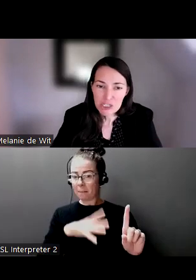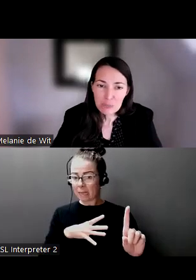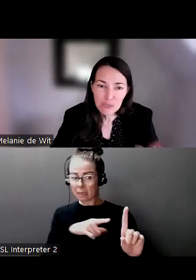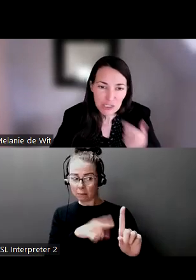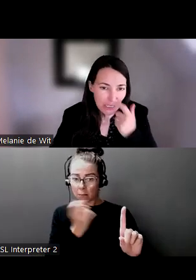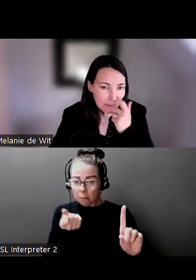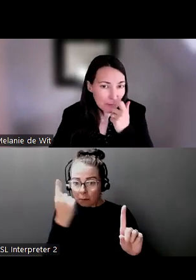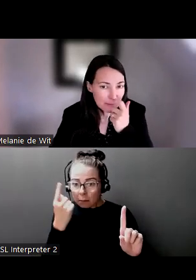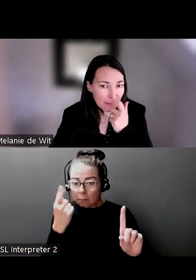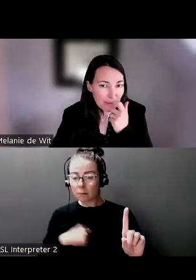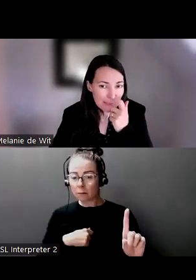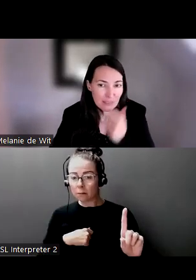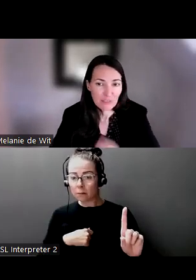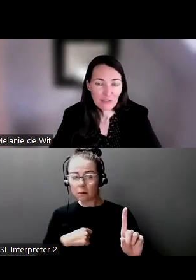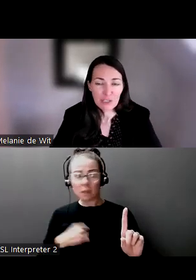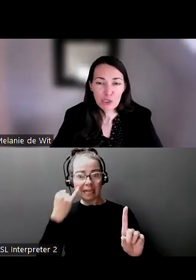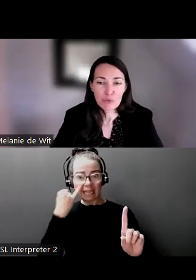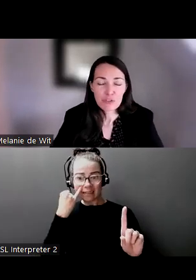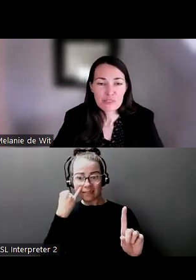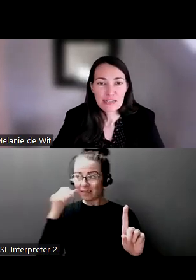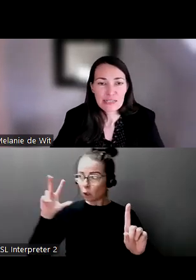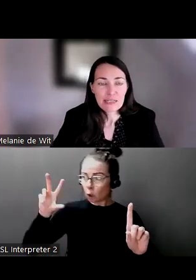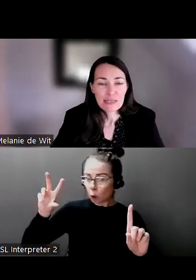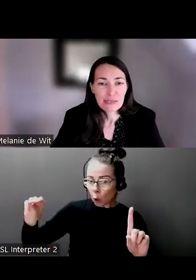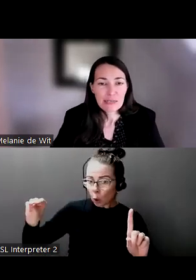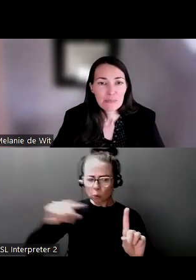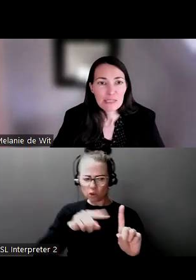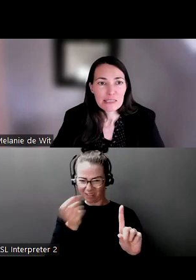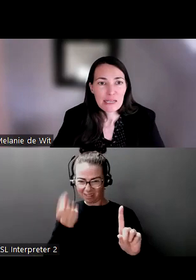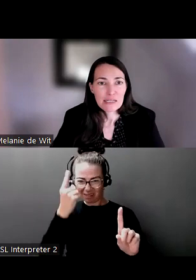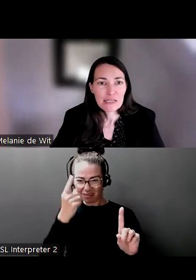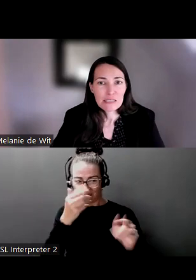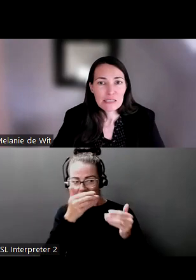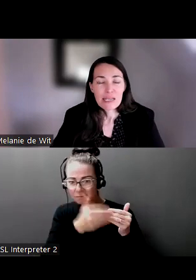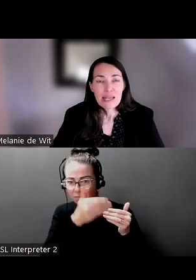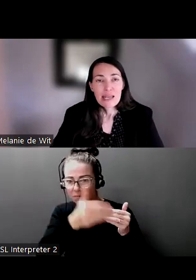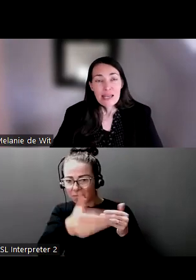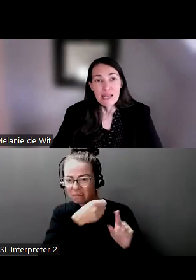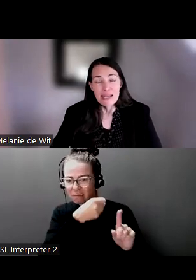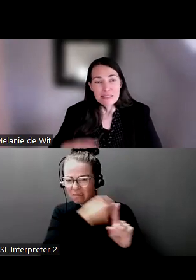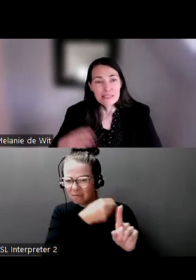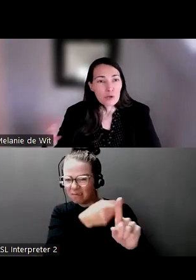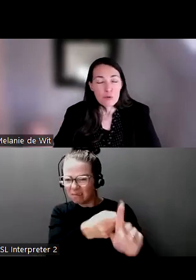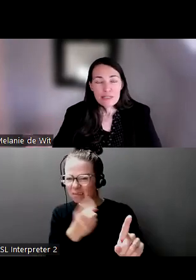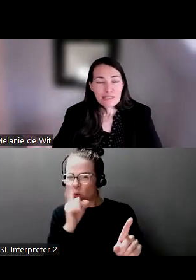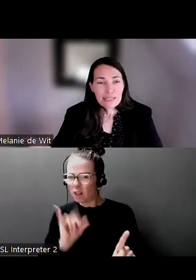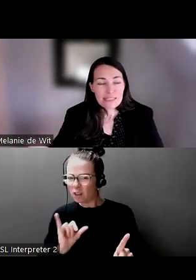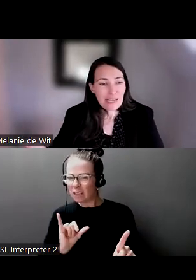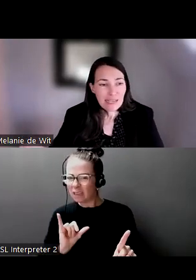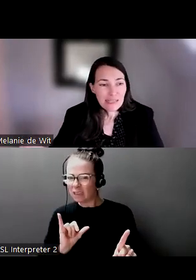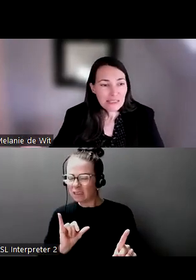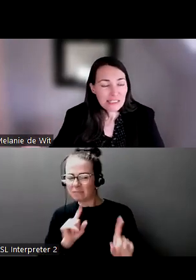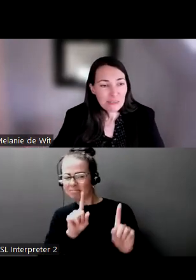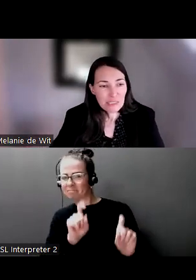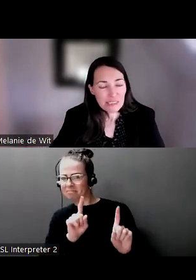Does she appreciate the consequences of giving or refusing consent? And so let's